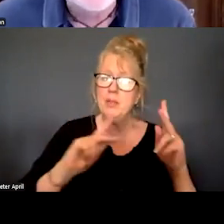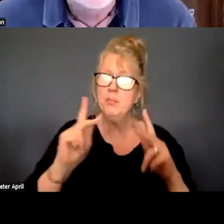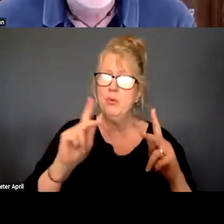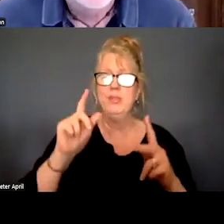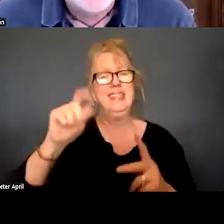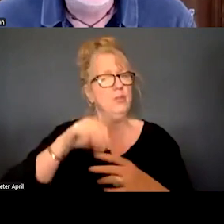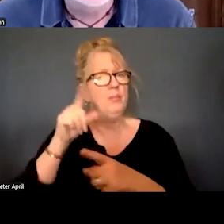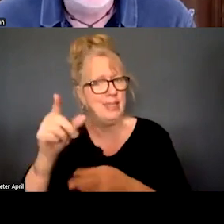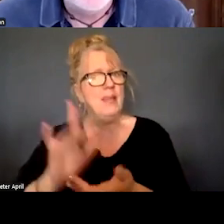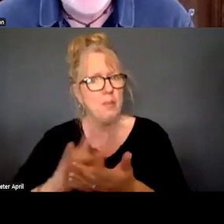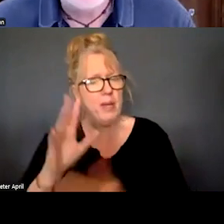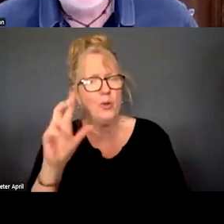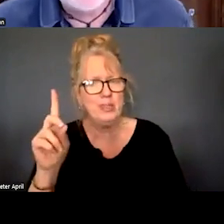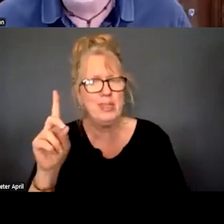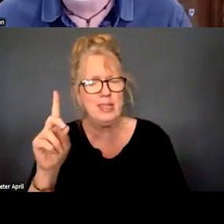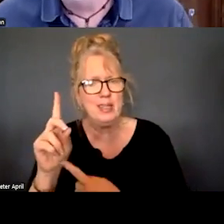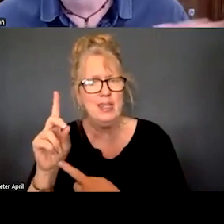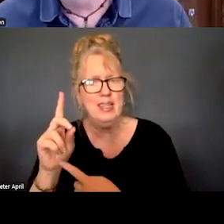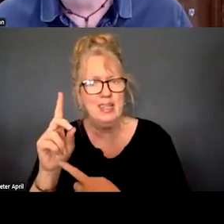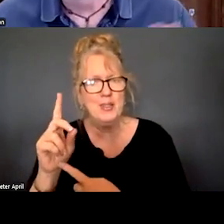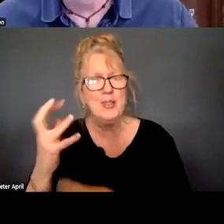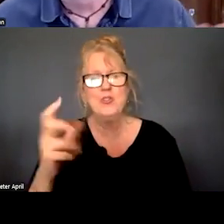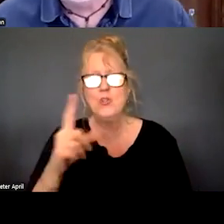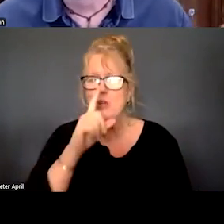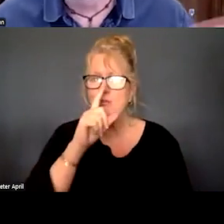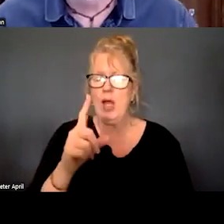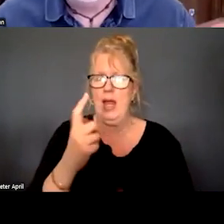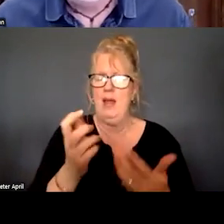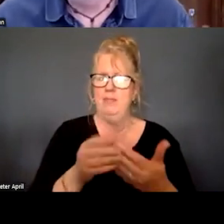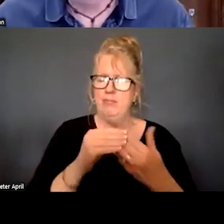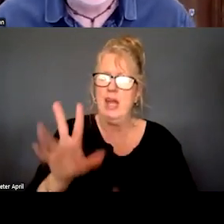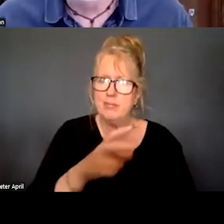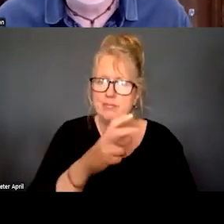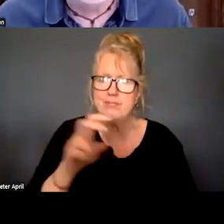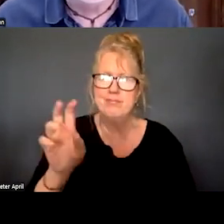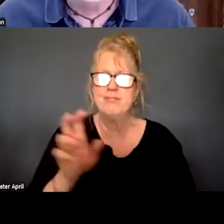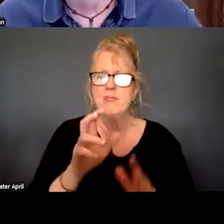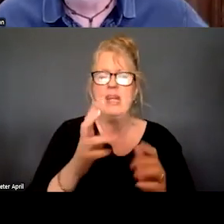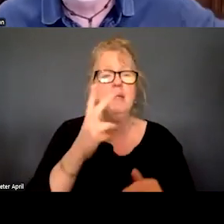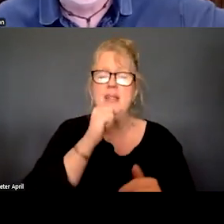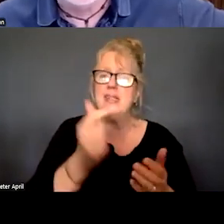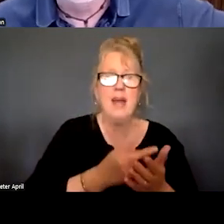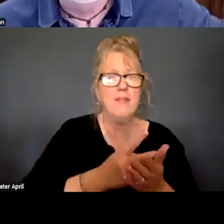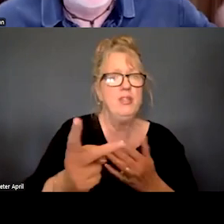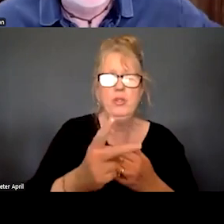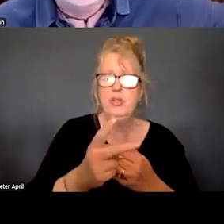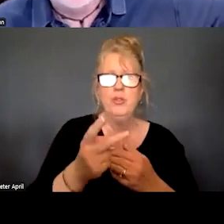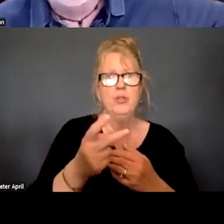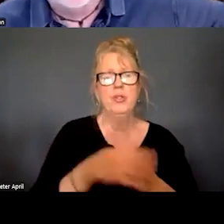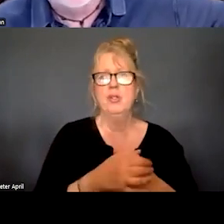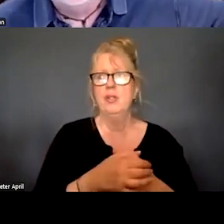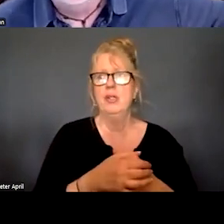ED. And so you have to have a real free movement back and forth. It is not a failure to send somebody